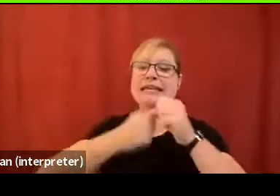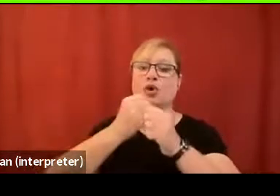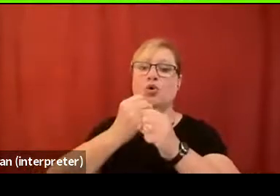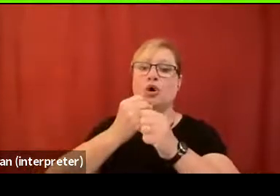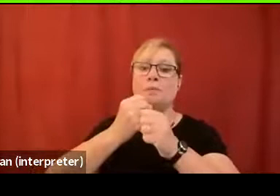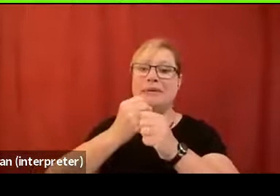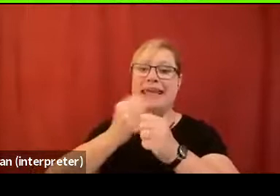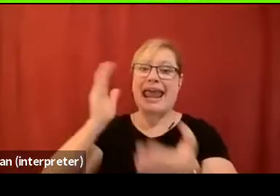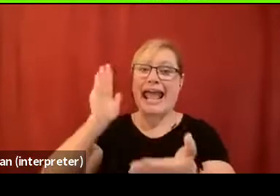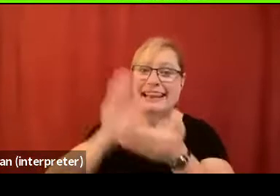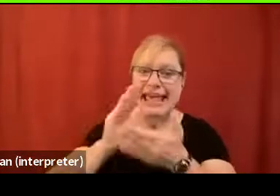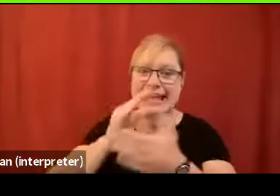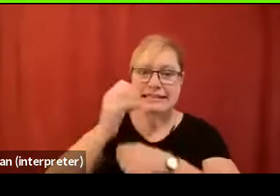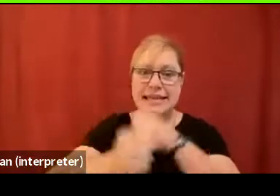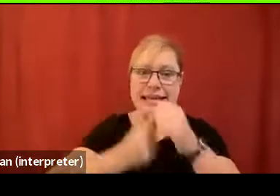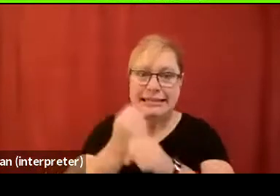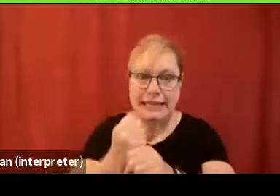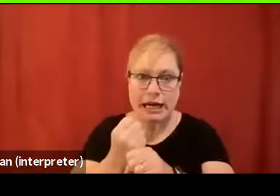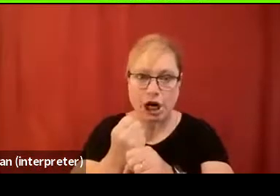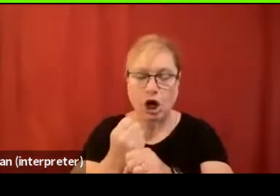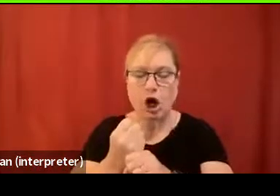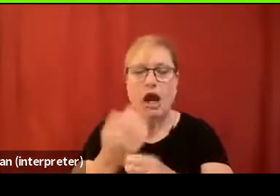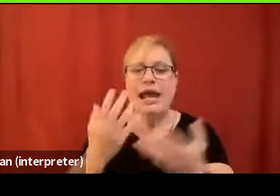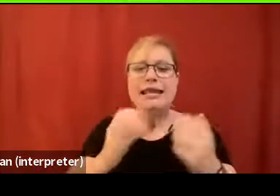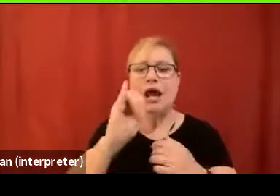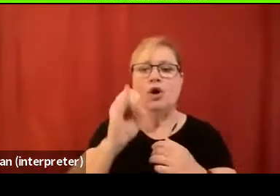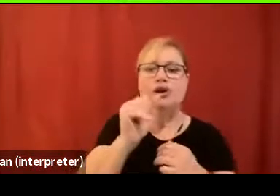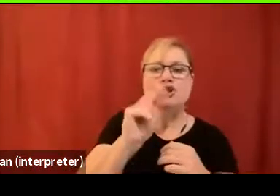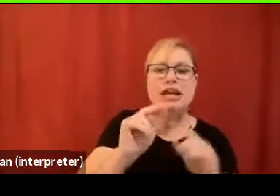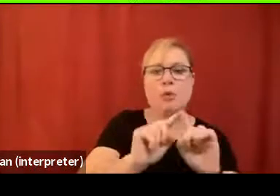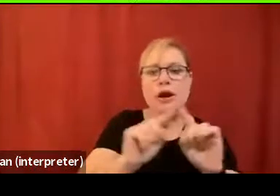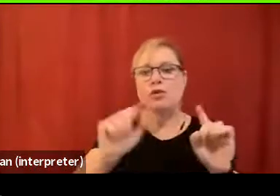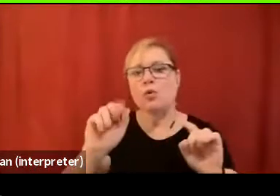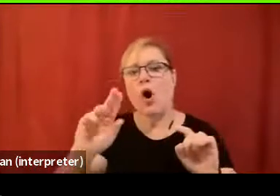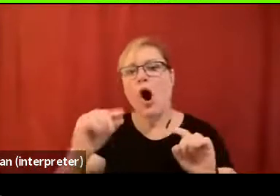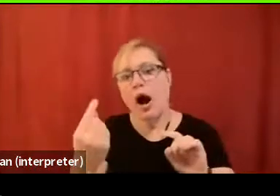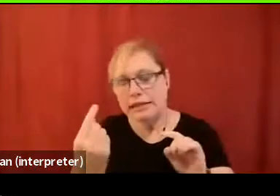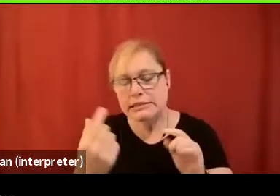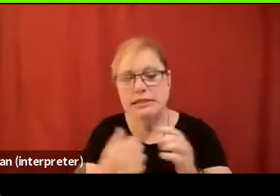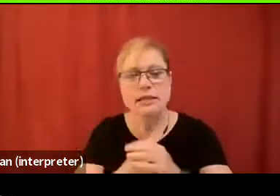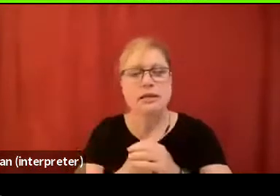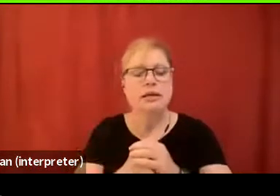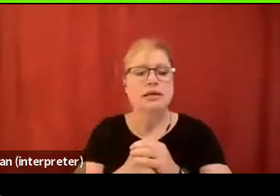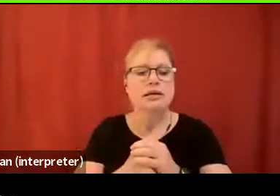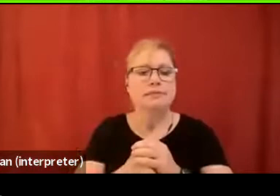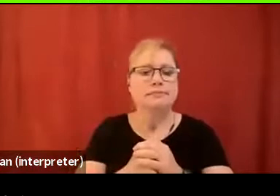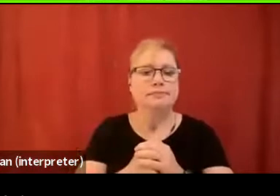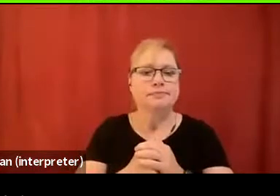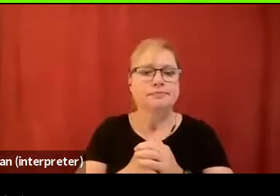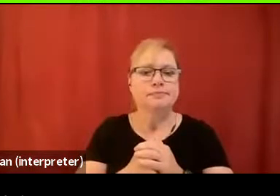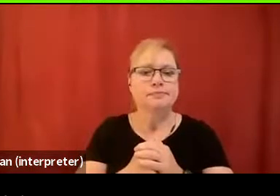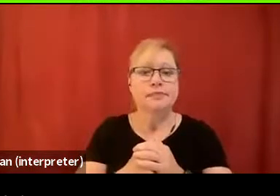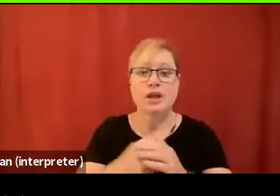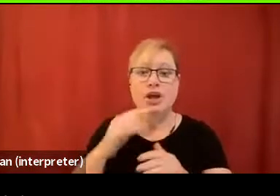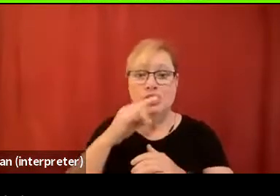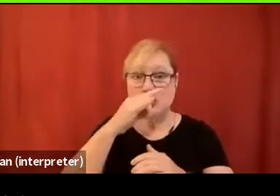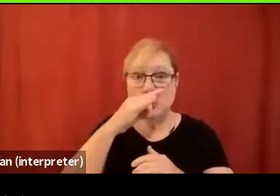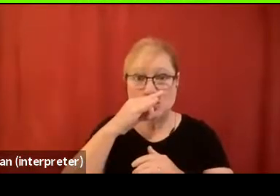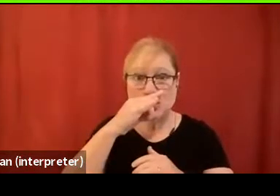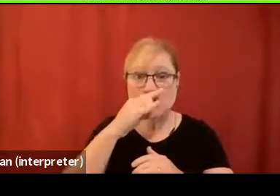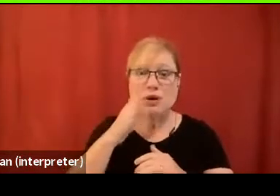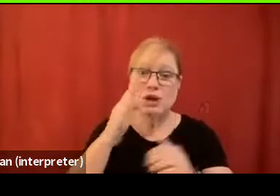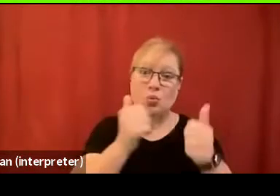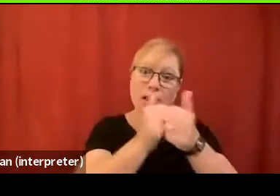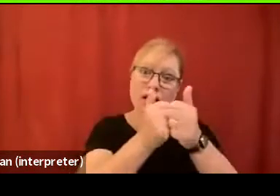through, I think now it might be August. So, you know, children are gonna fall